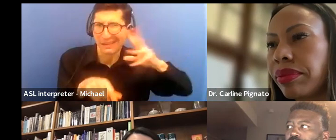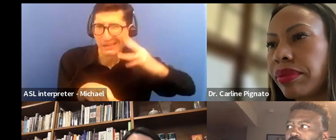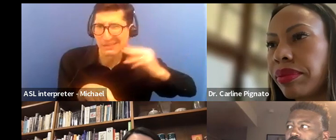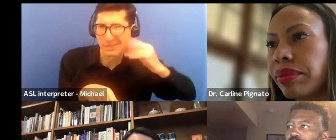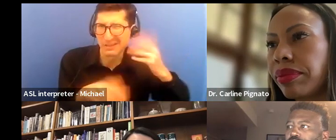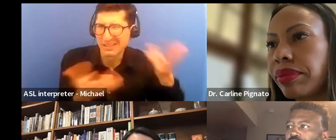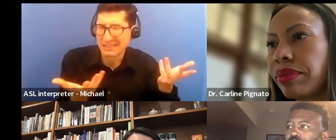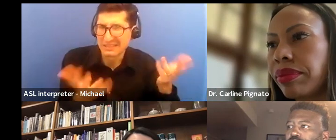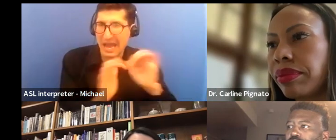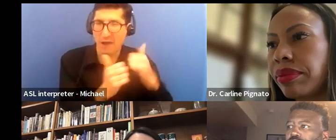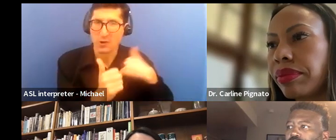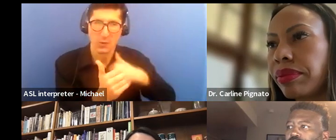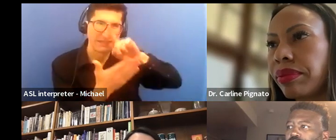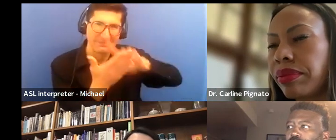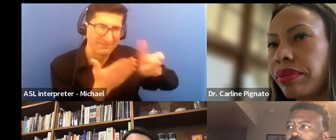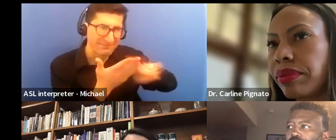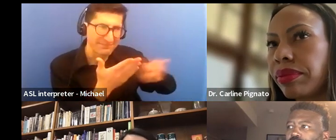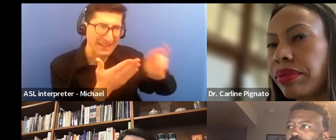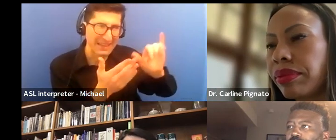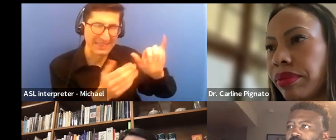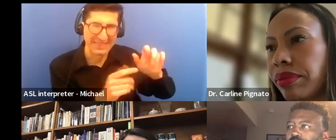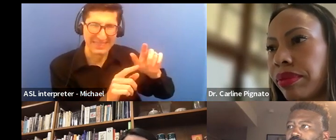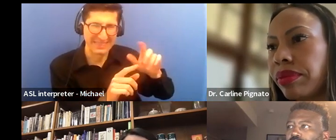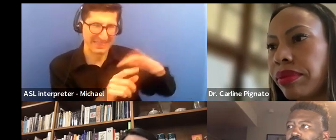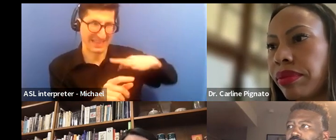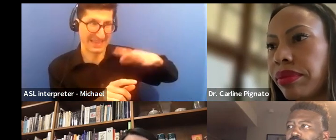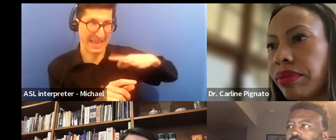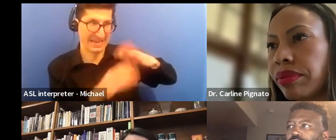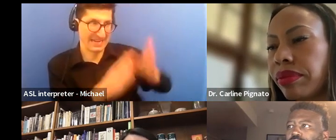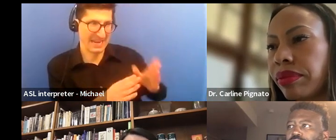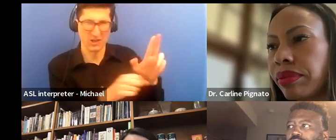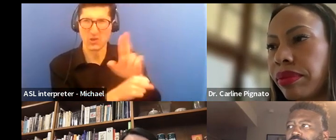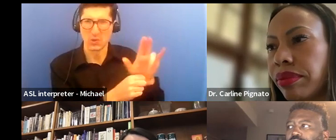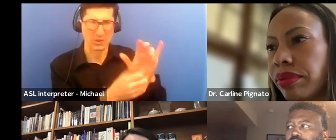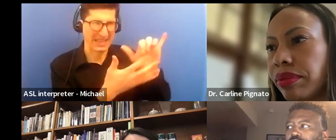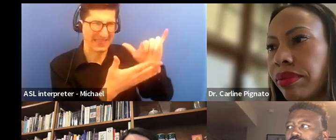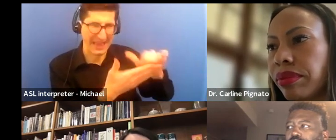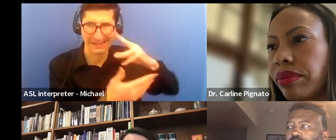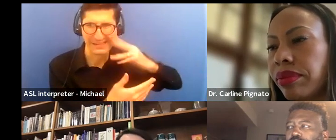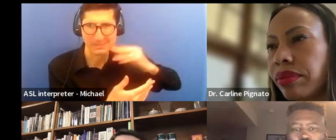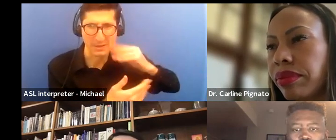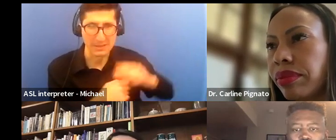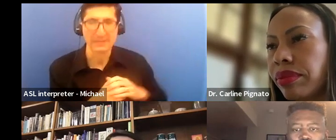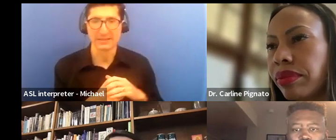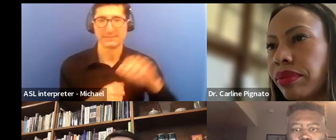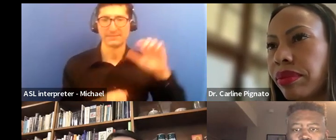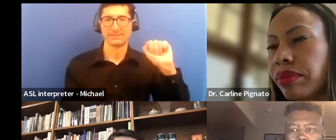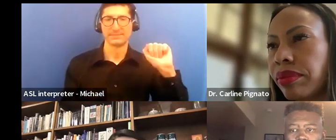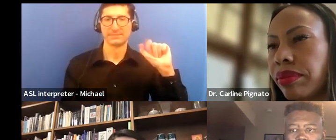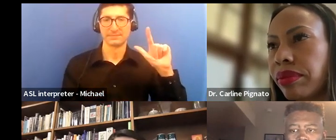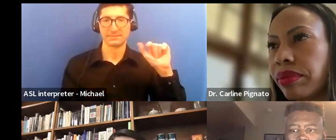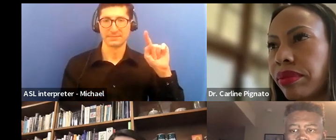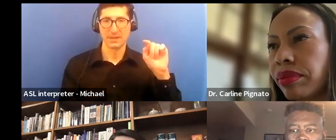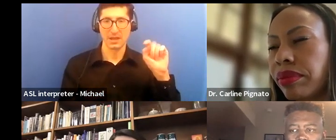the candidates. So could you clarify that point for me, please? Sure. Thanks for the question. As we move forward with this